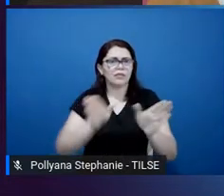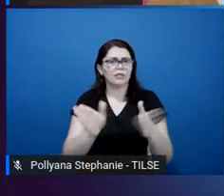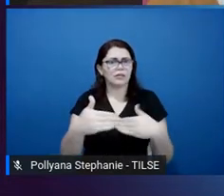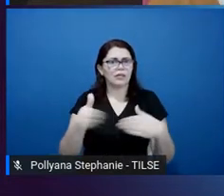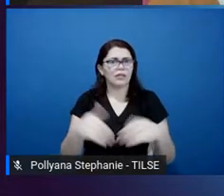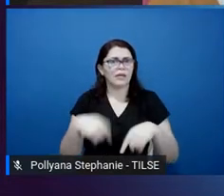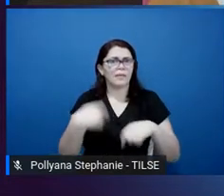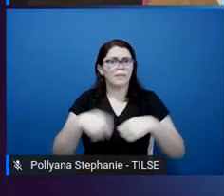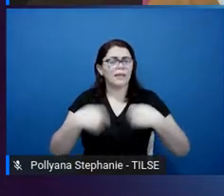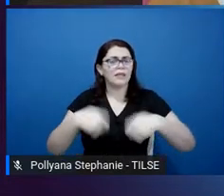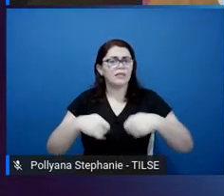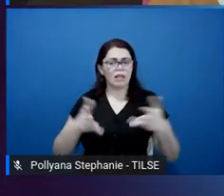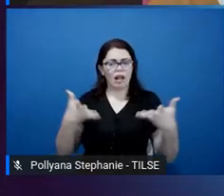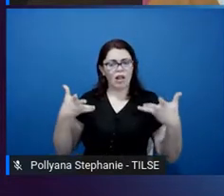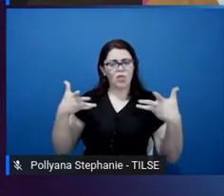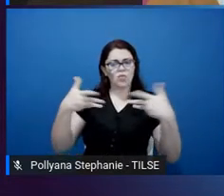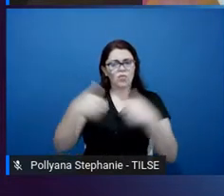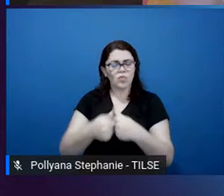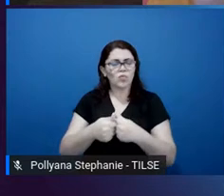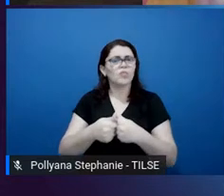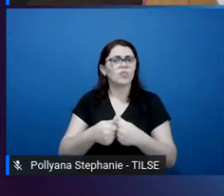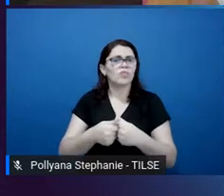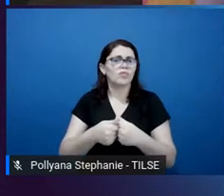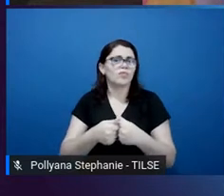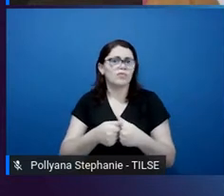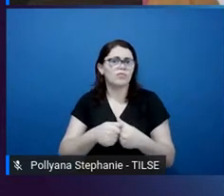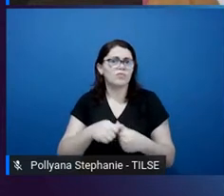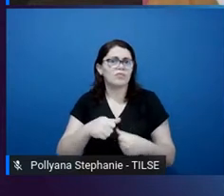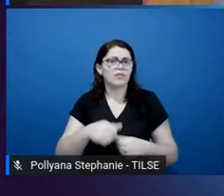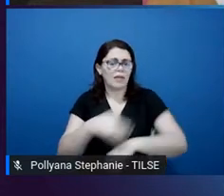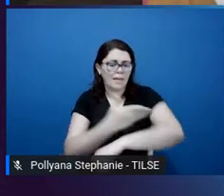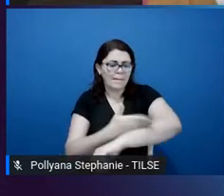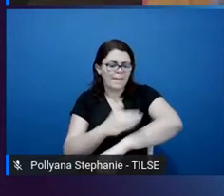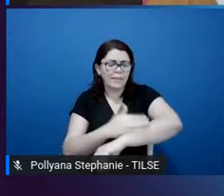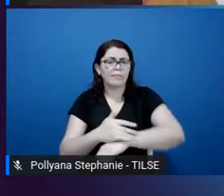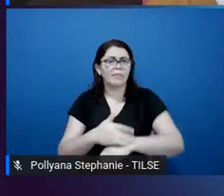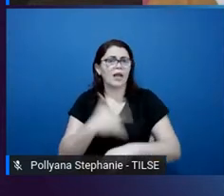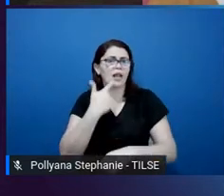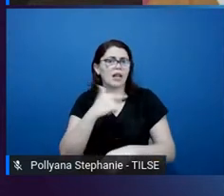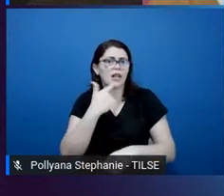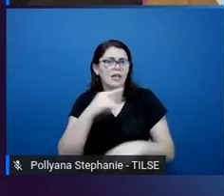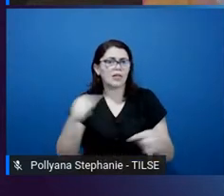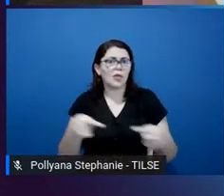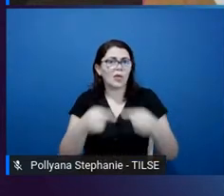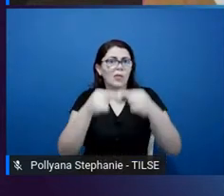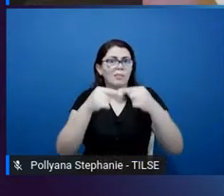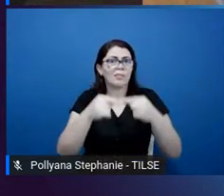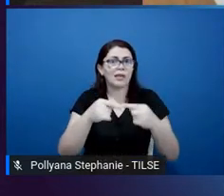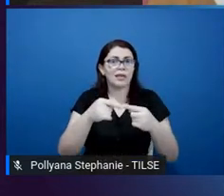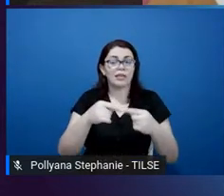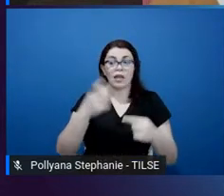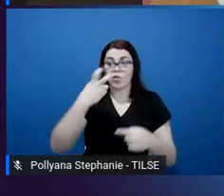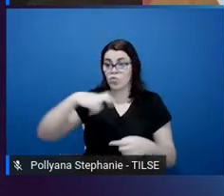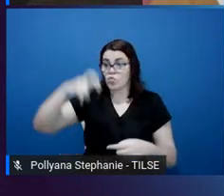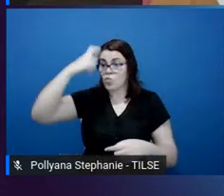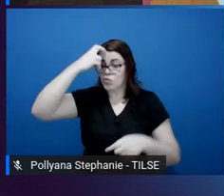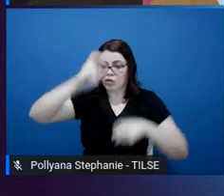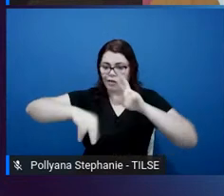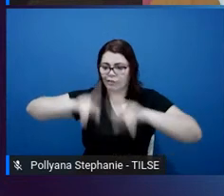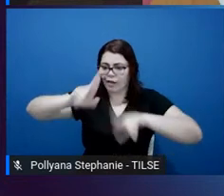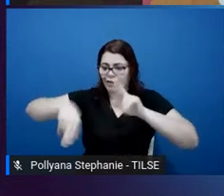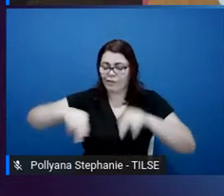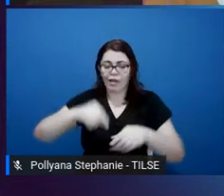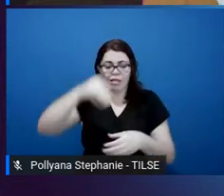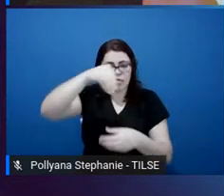fluid language practices that affirm linguistic and cultural diversity in and beyond the